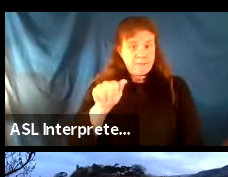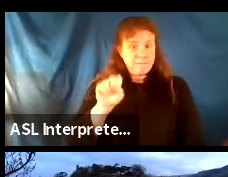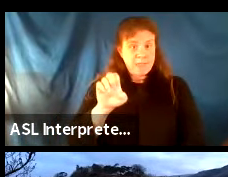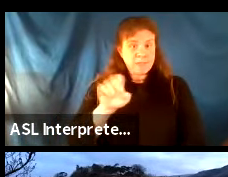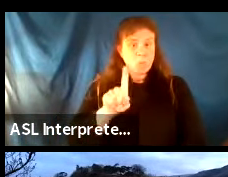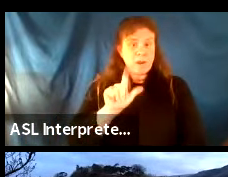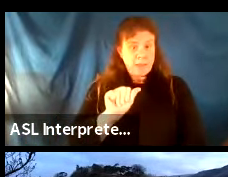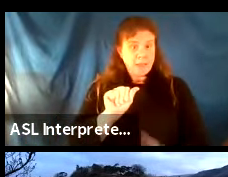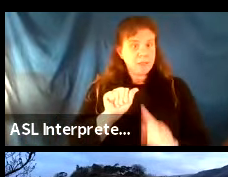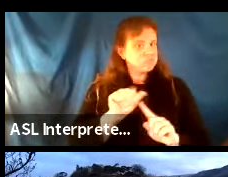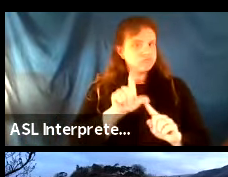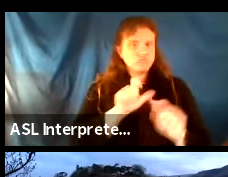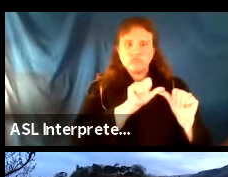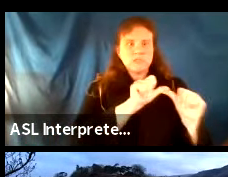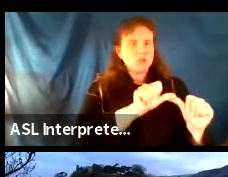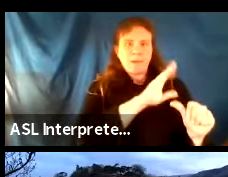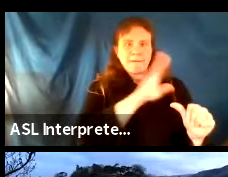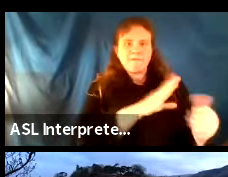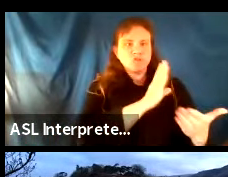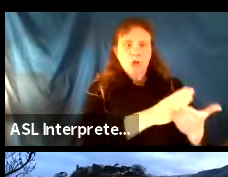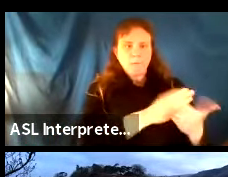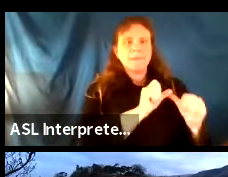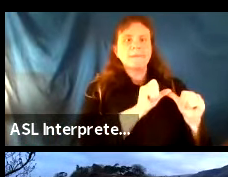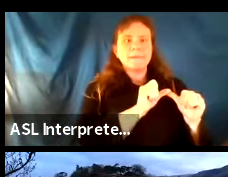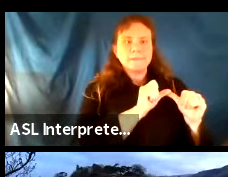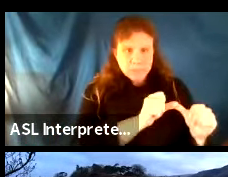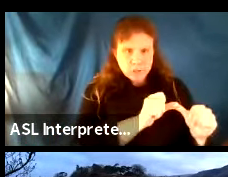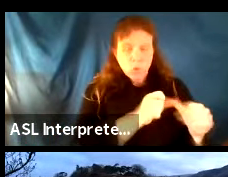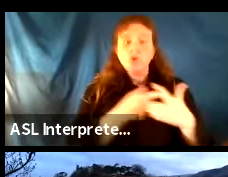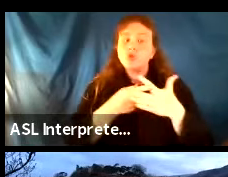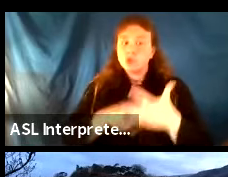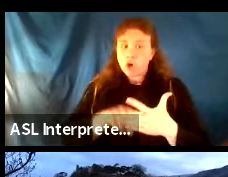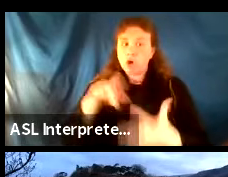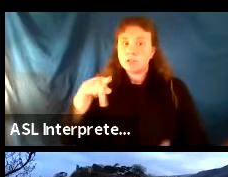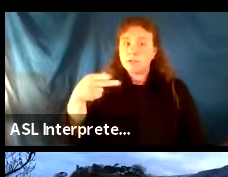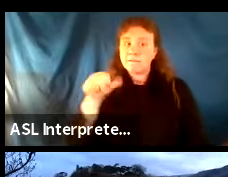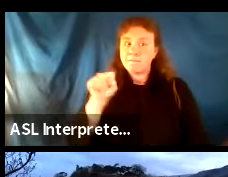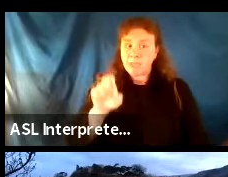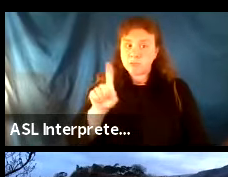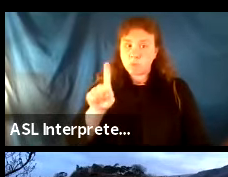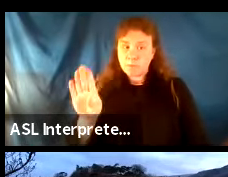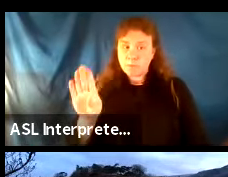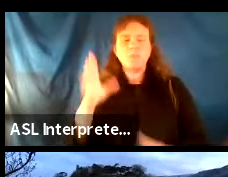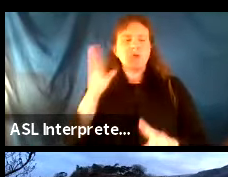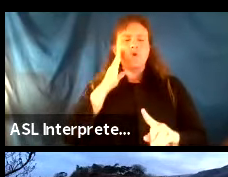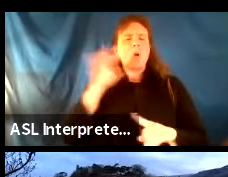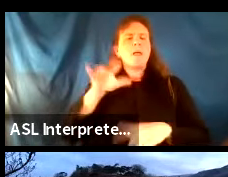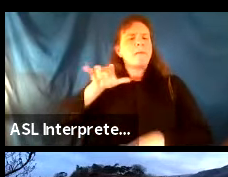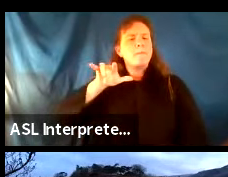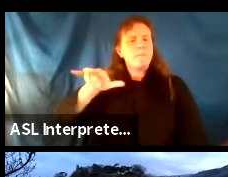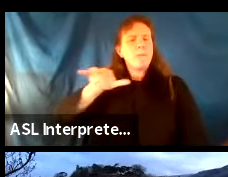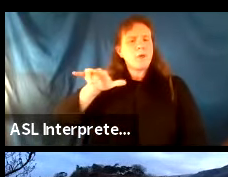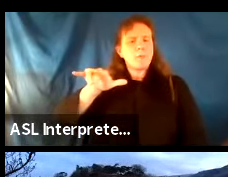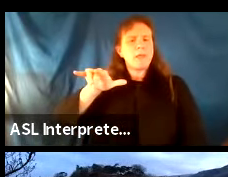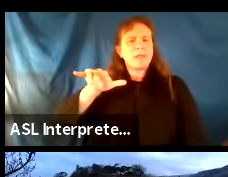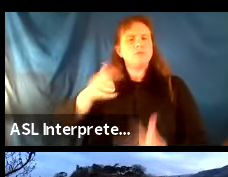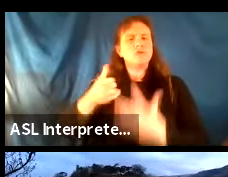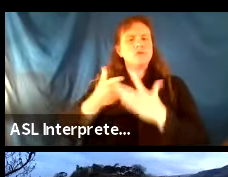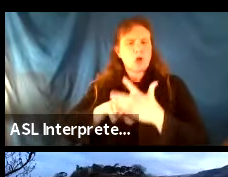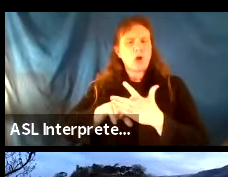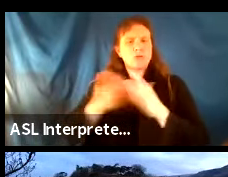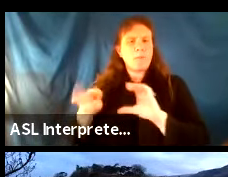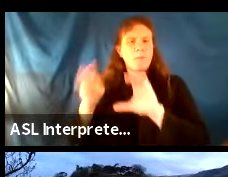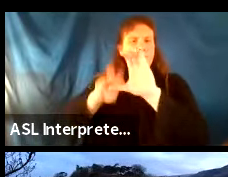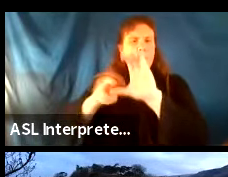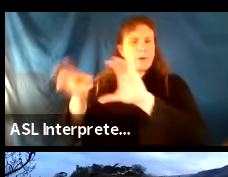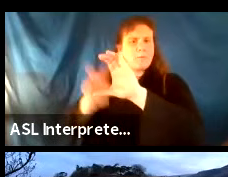start phase 1B. And the analogy is when you board an airplane, people who have priority boarding, they have